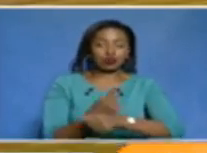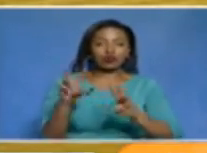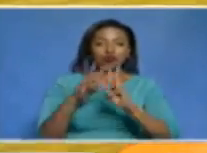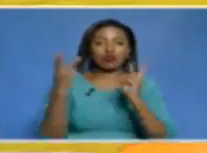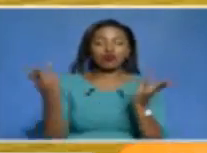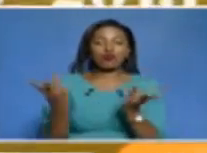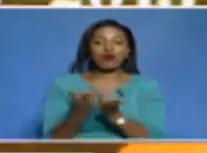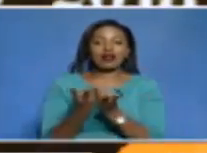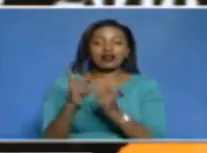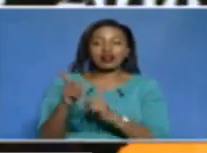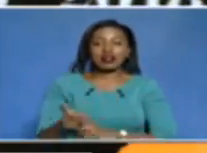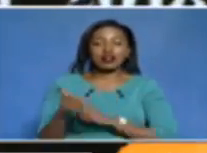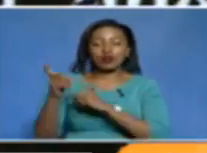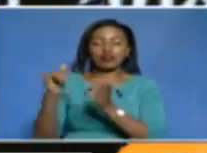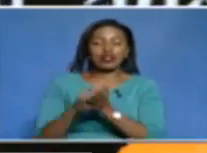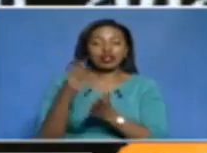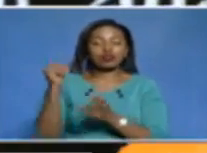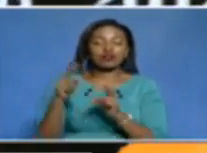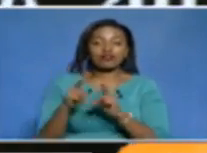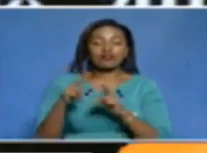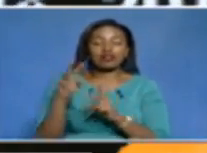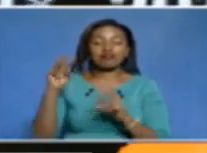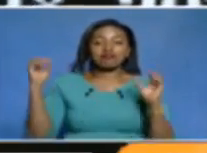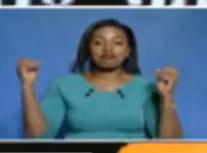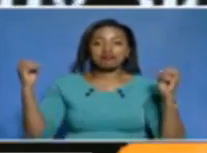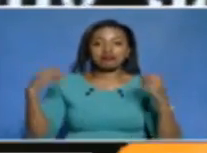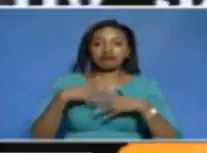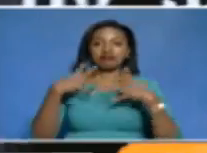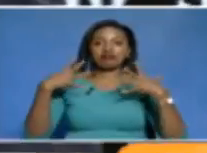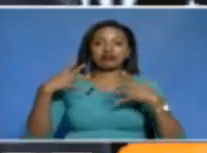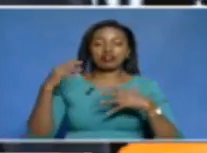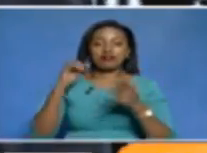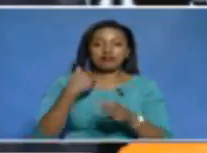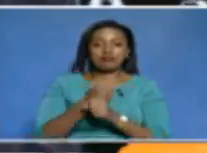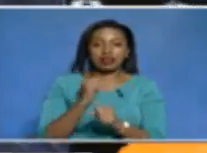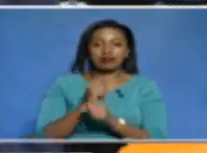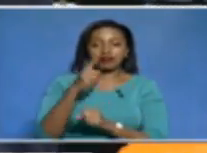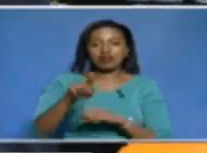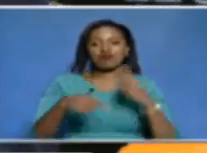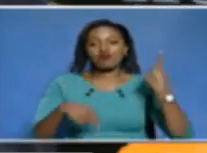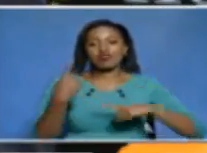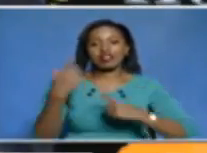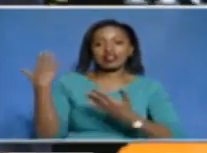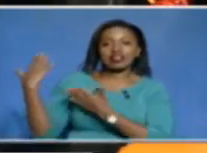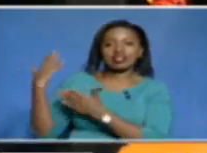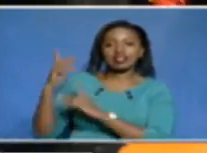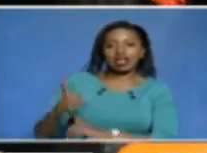the magic. That record won Eliud Kipchoge the award.